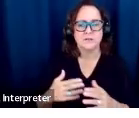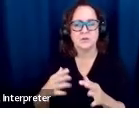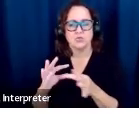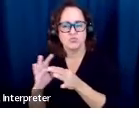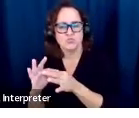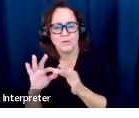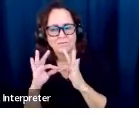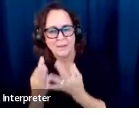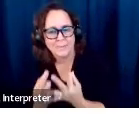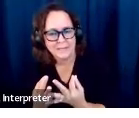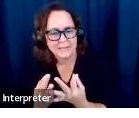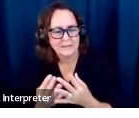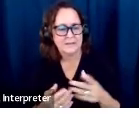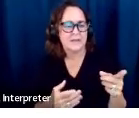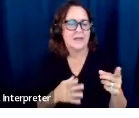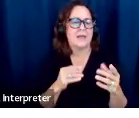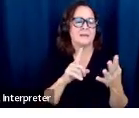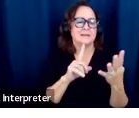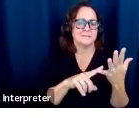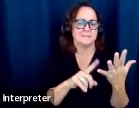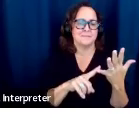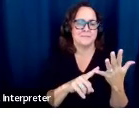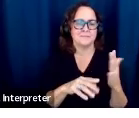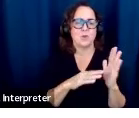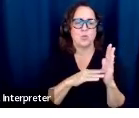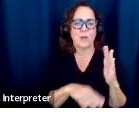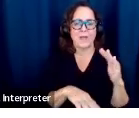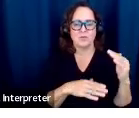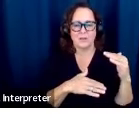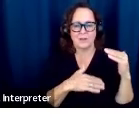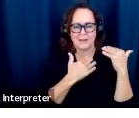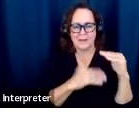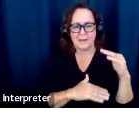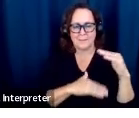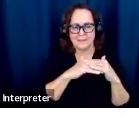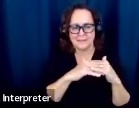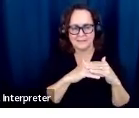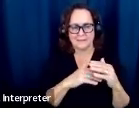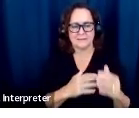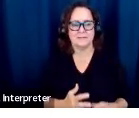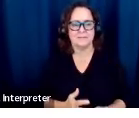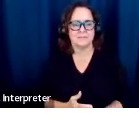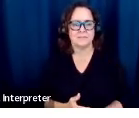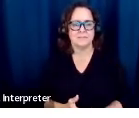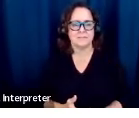then I'll also go over some waiver limits and safeguards.